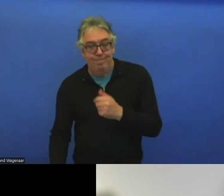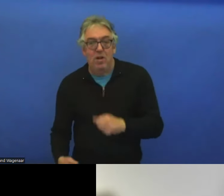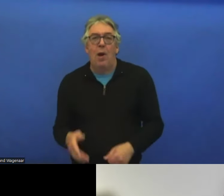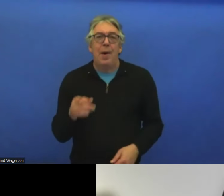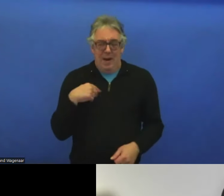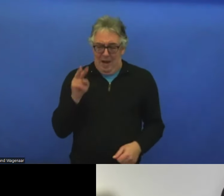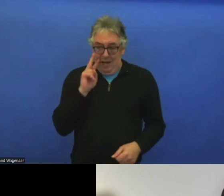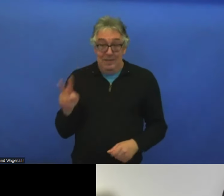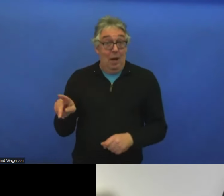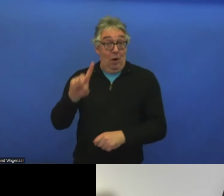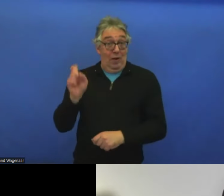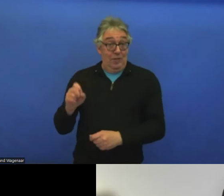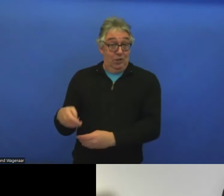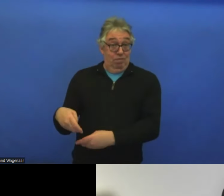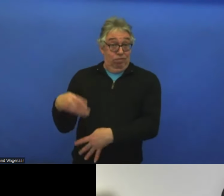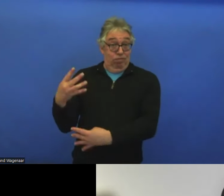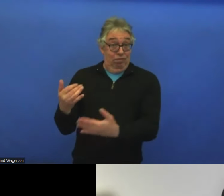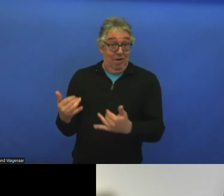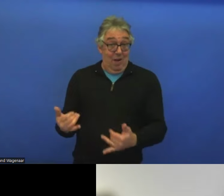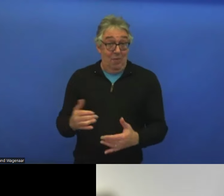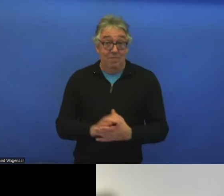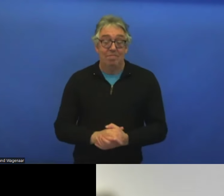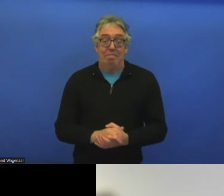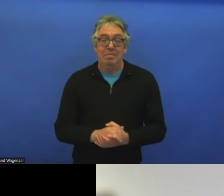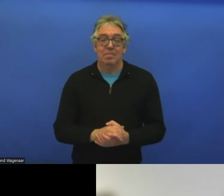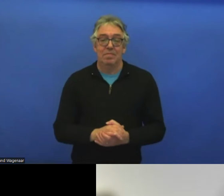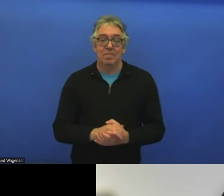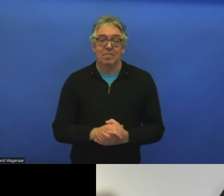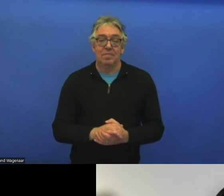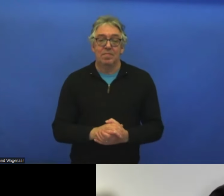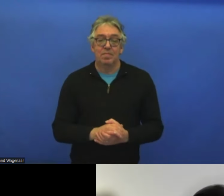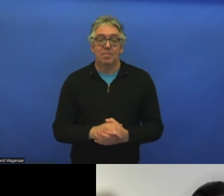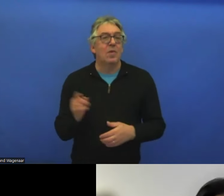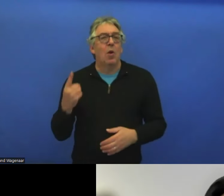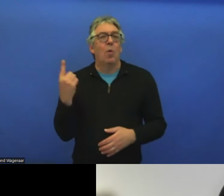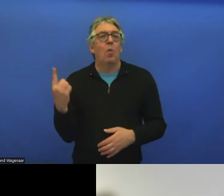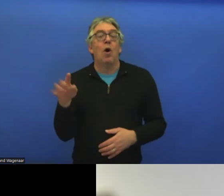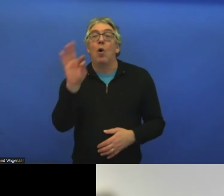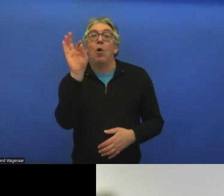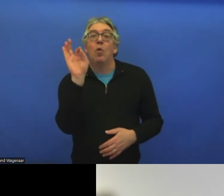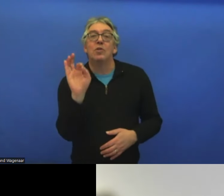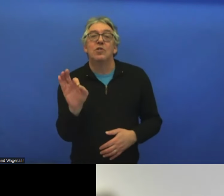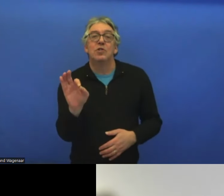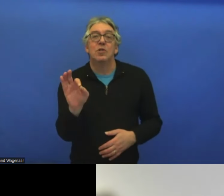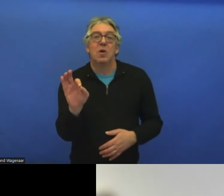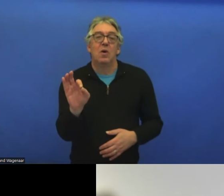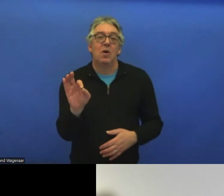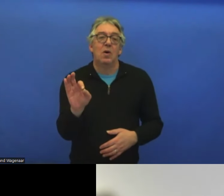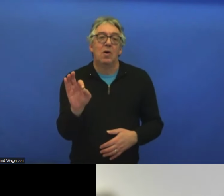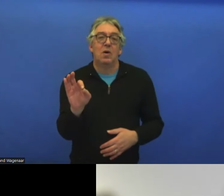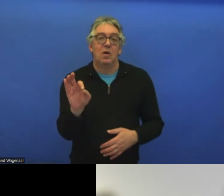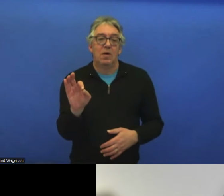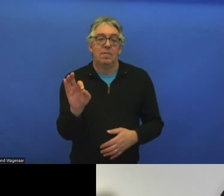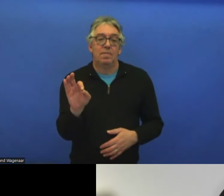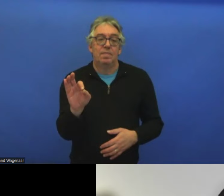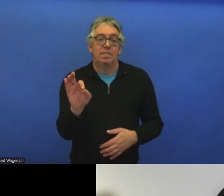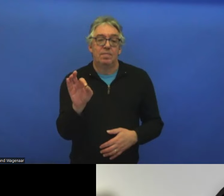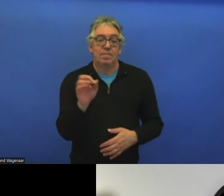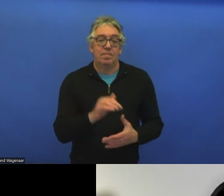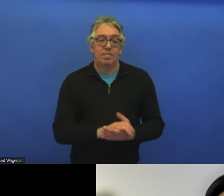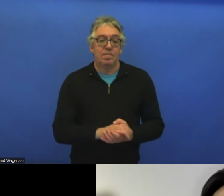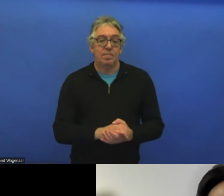them in terms of what happens is very similar as well to when refugee